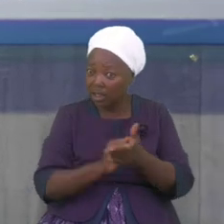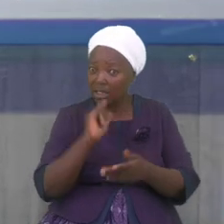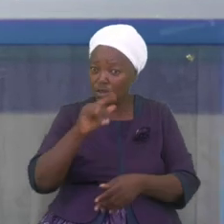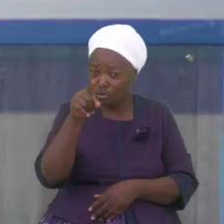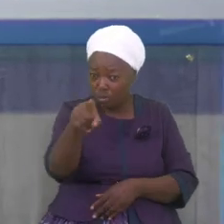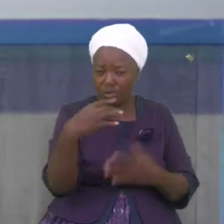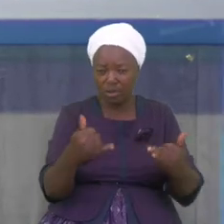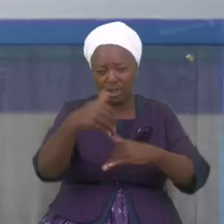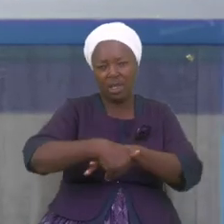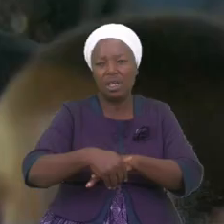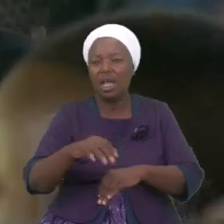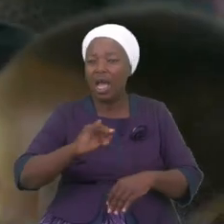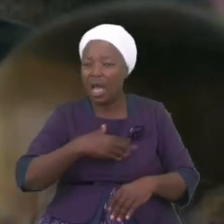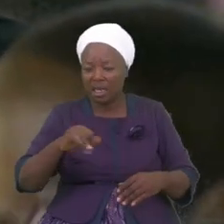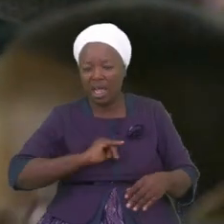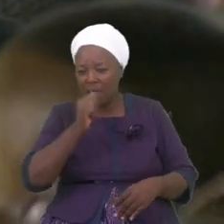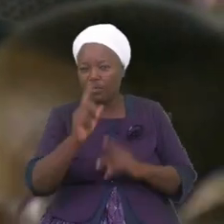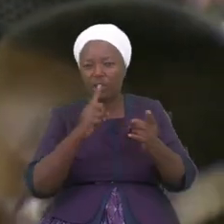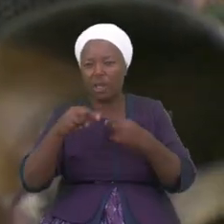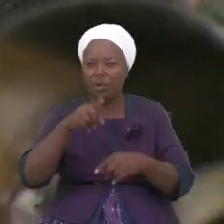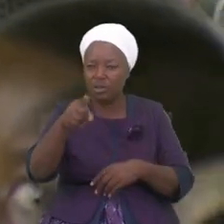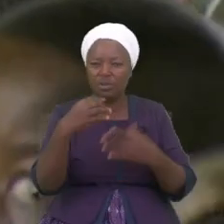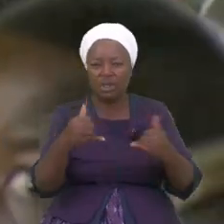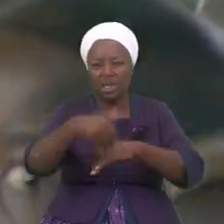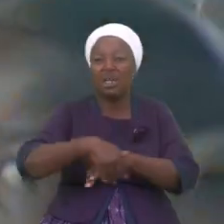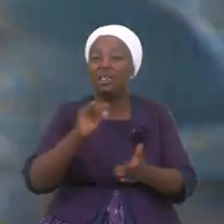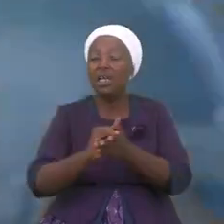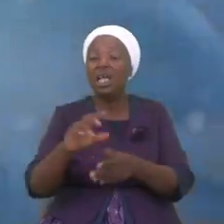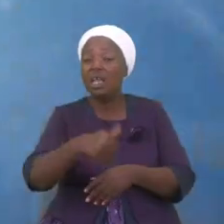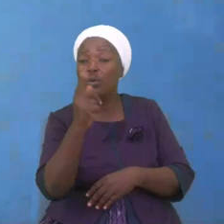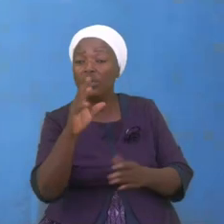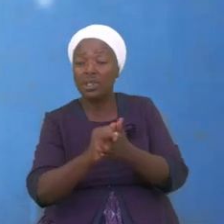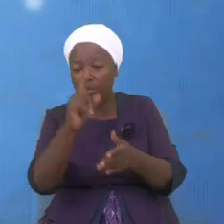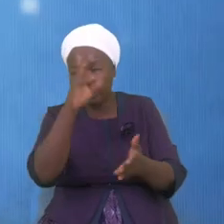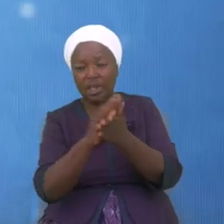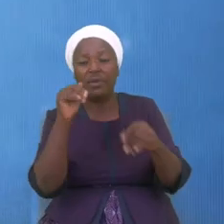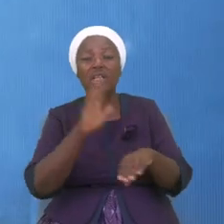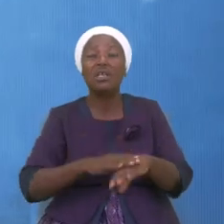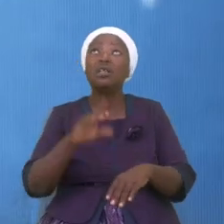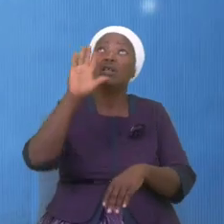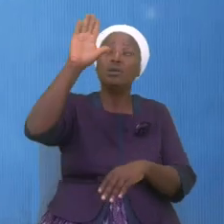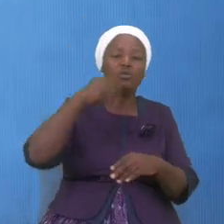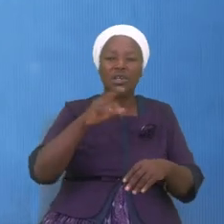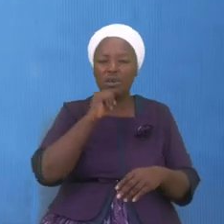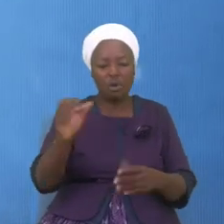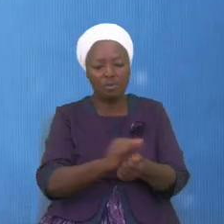I said, I'm talking about you tonight, that whosoever believeth in him shall not perish,